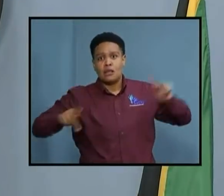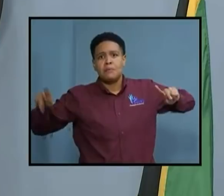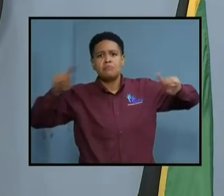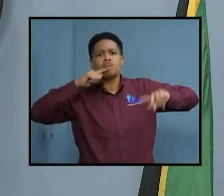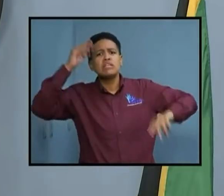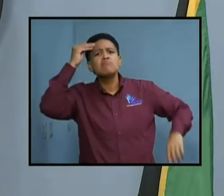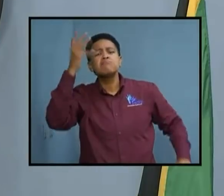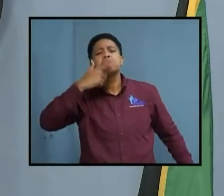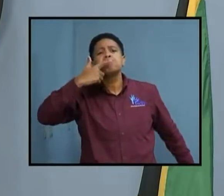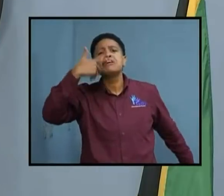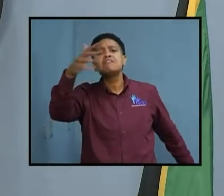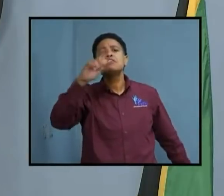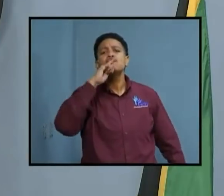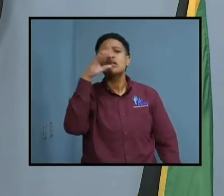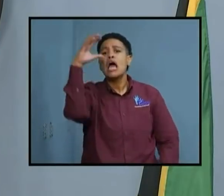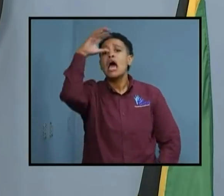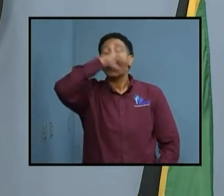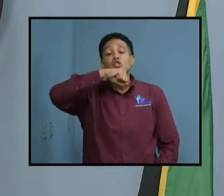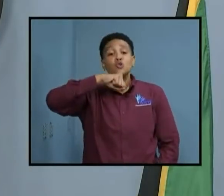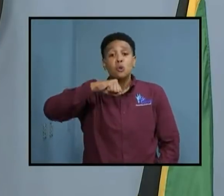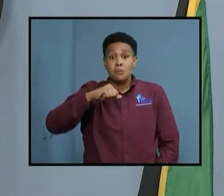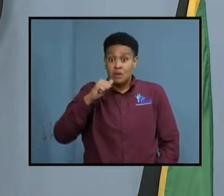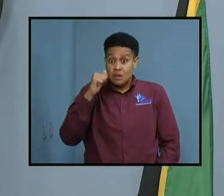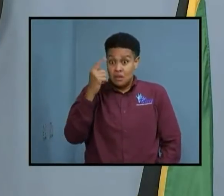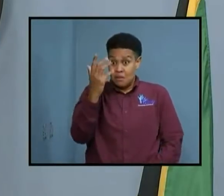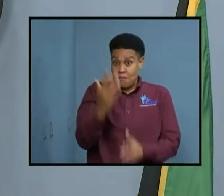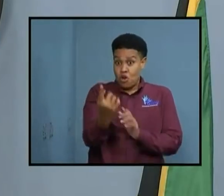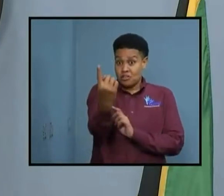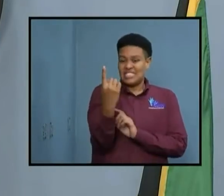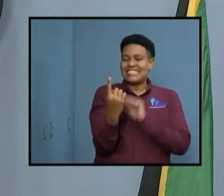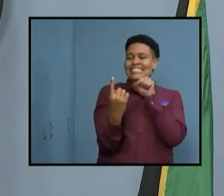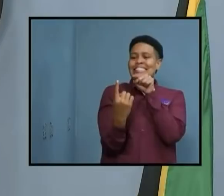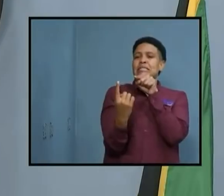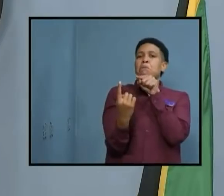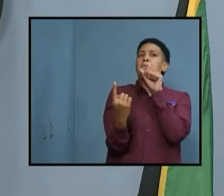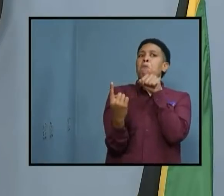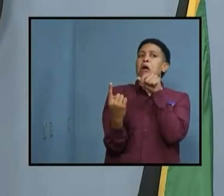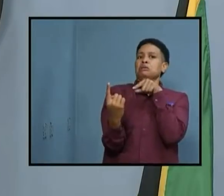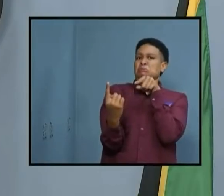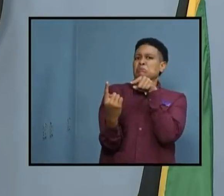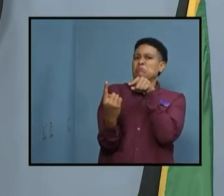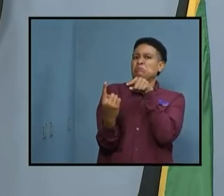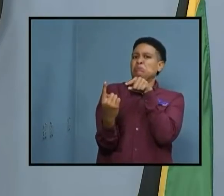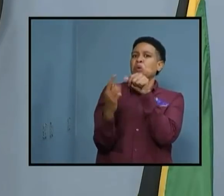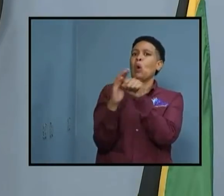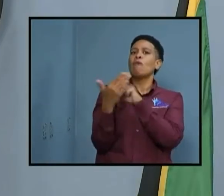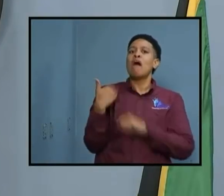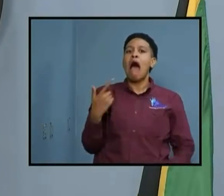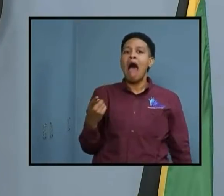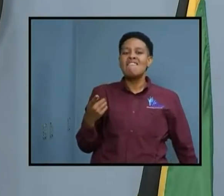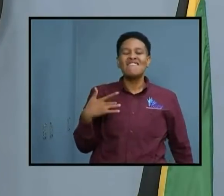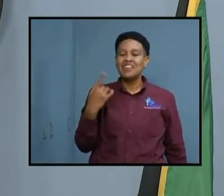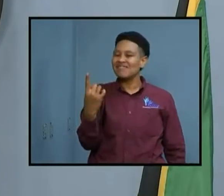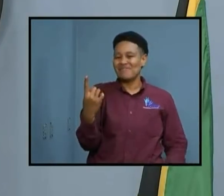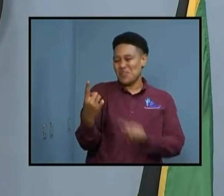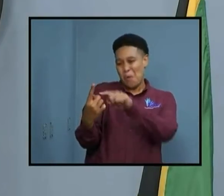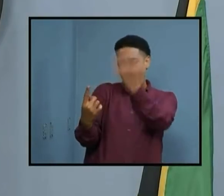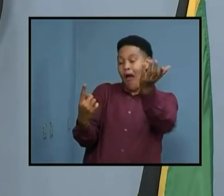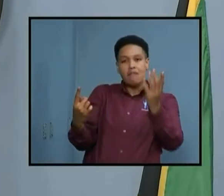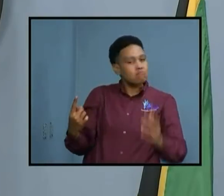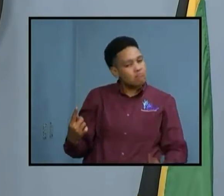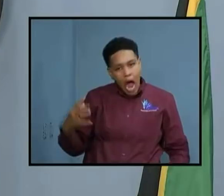said, assume that everyone you come in contact with is potentially a COVID